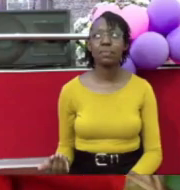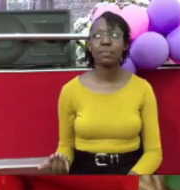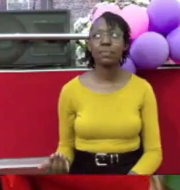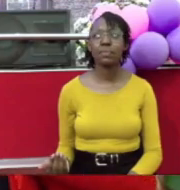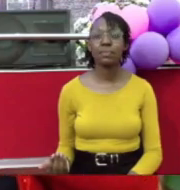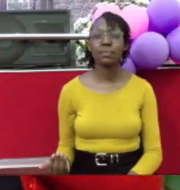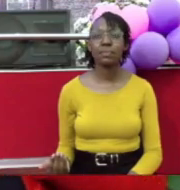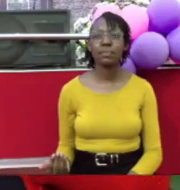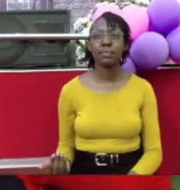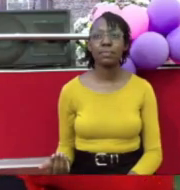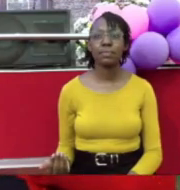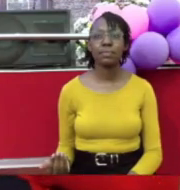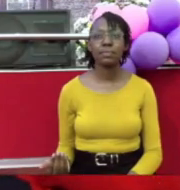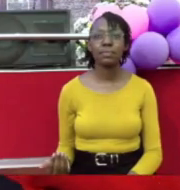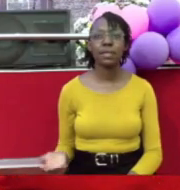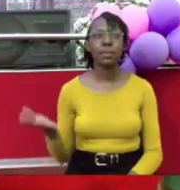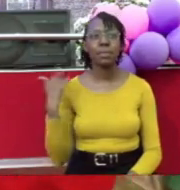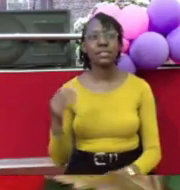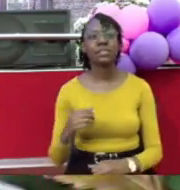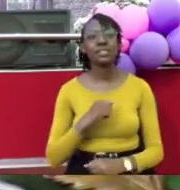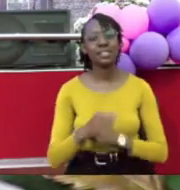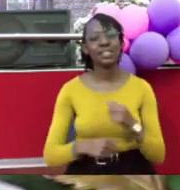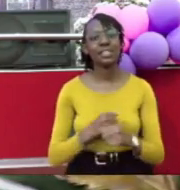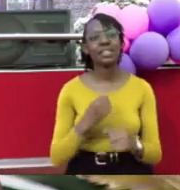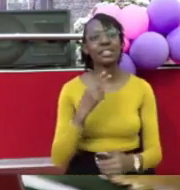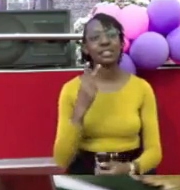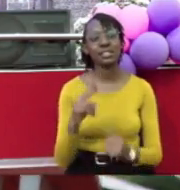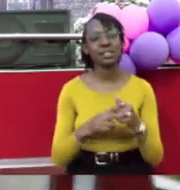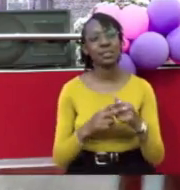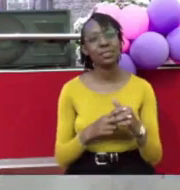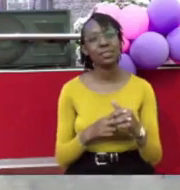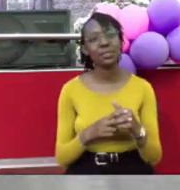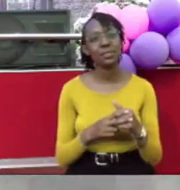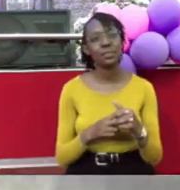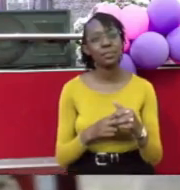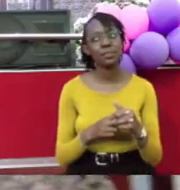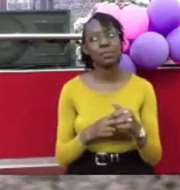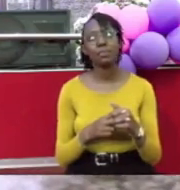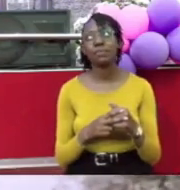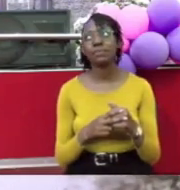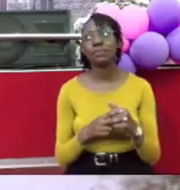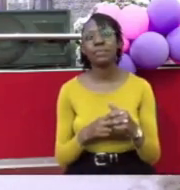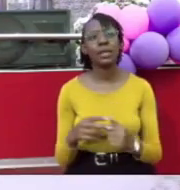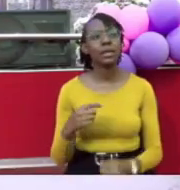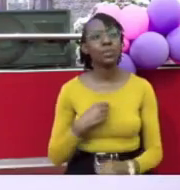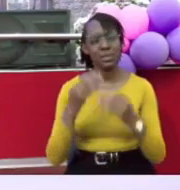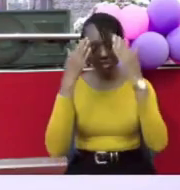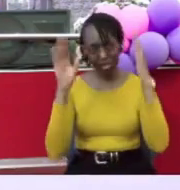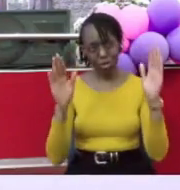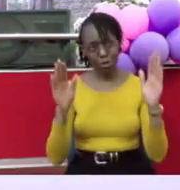For over 7 years. Miaka saba. So when I got saved is when I knew, oh, you mean children, you can pray for them. I didn't know before